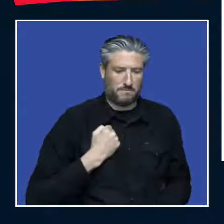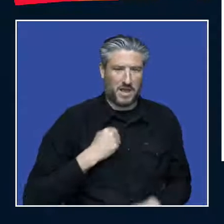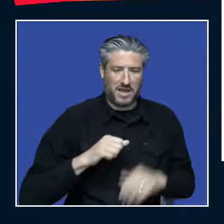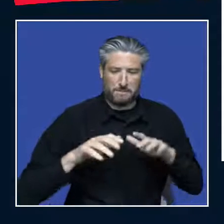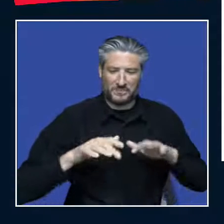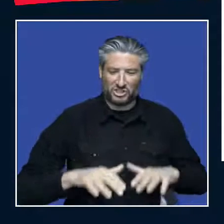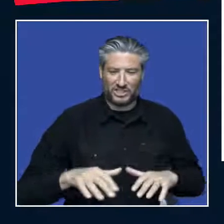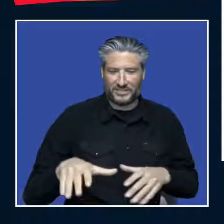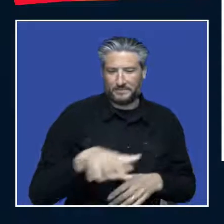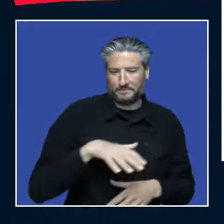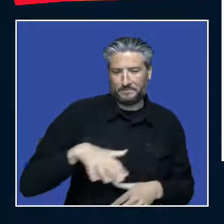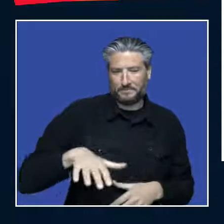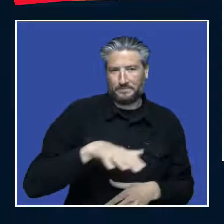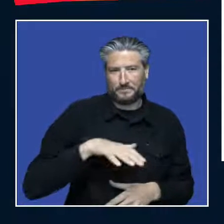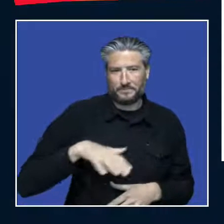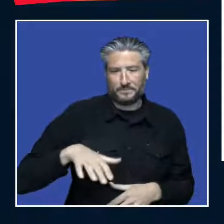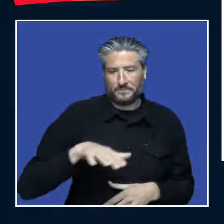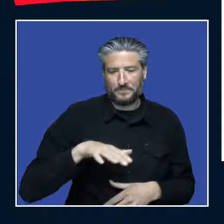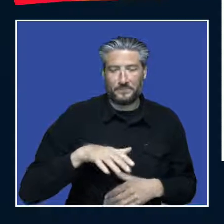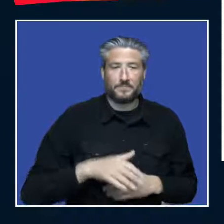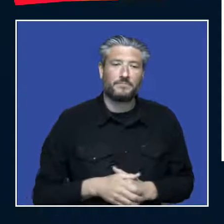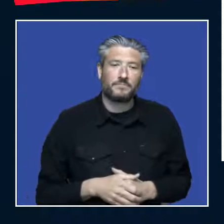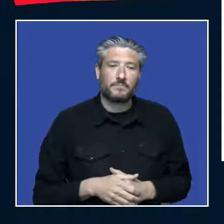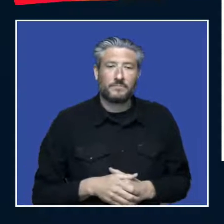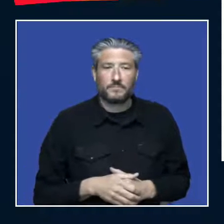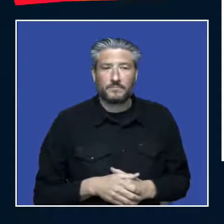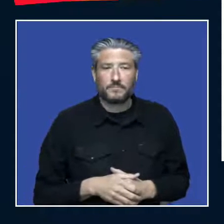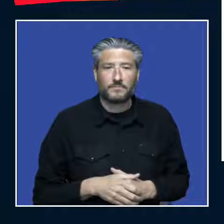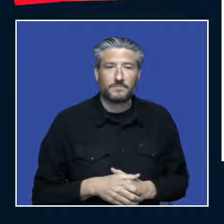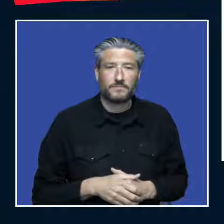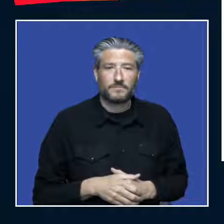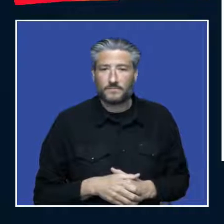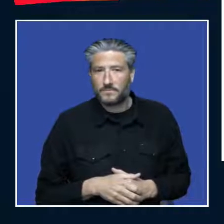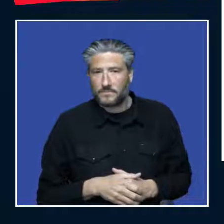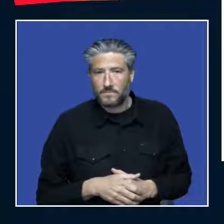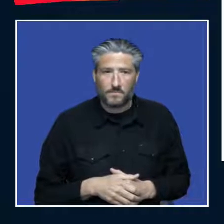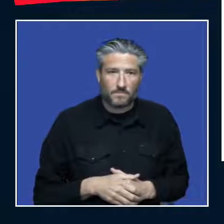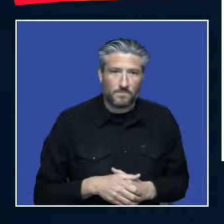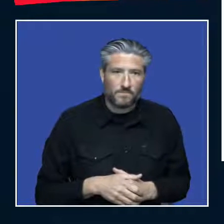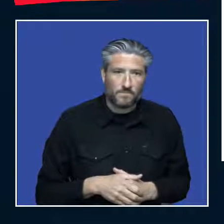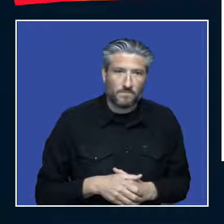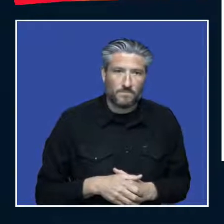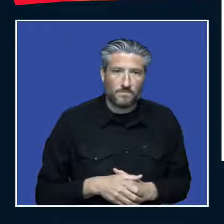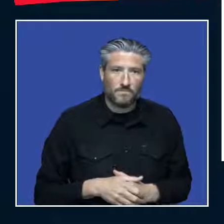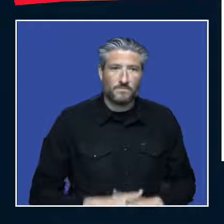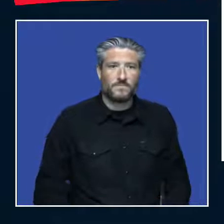probably enter some live demo.